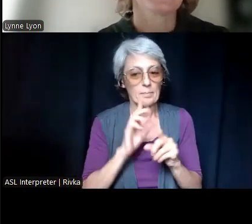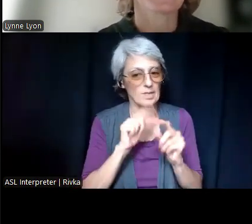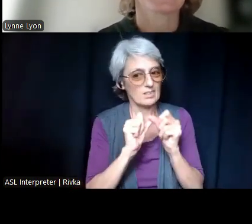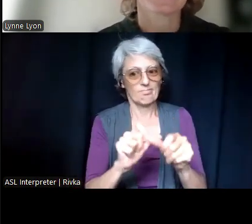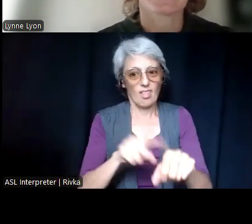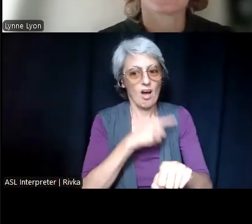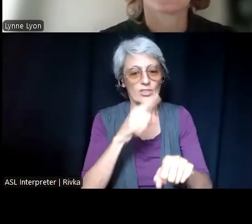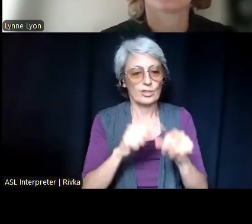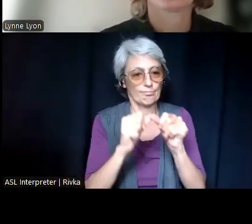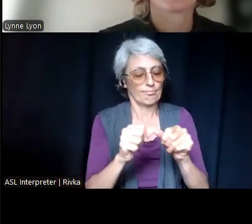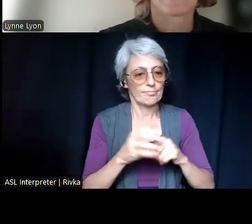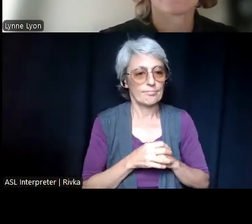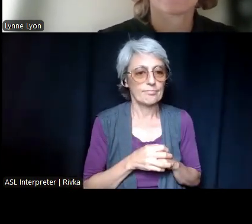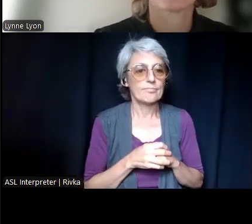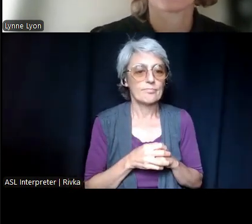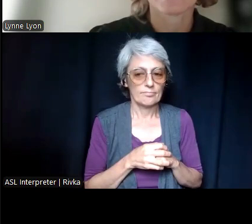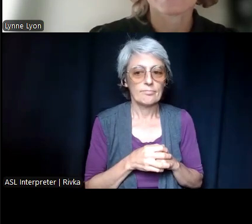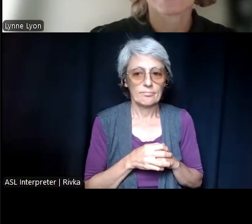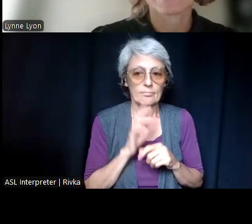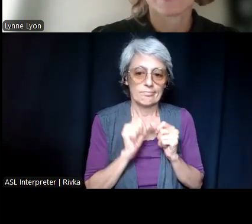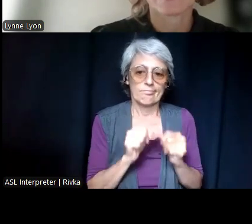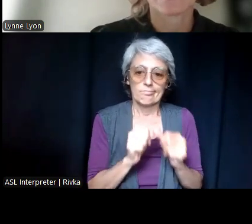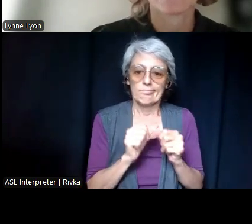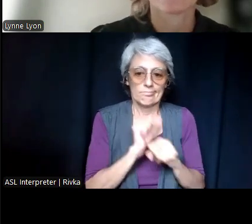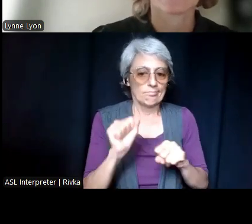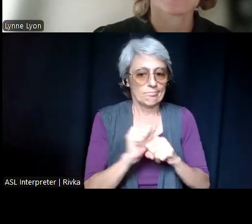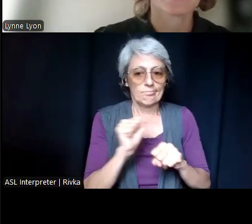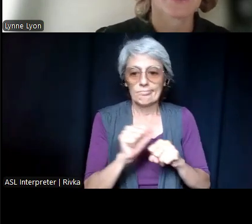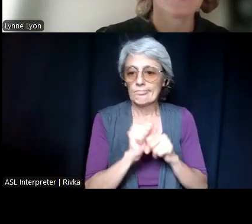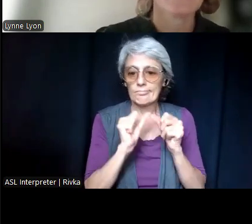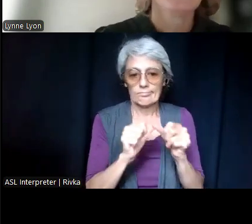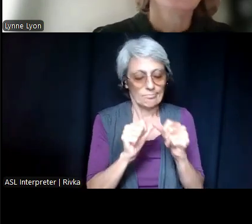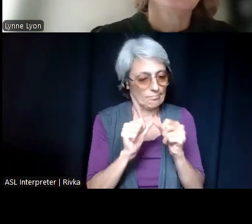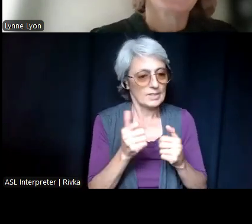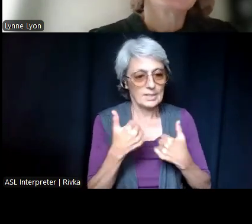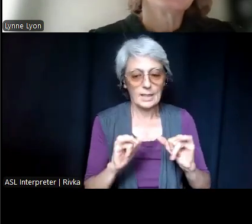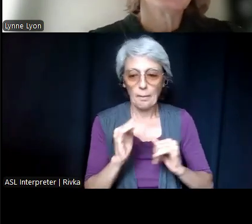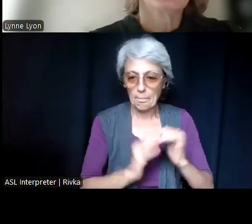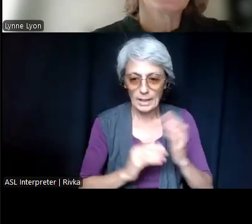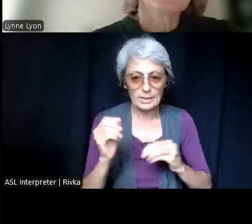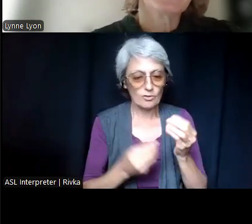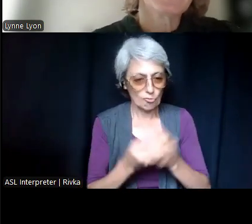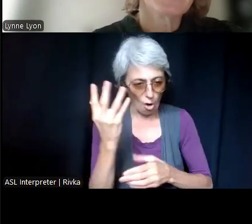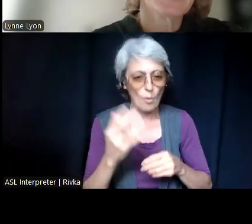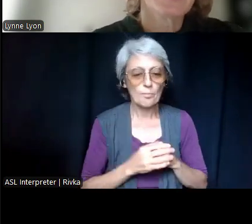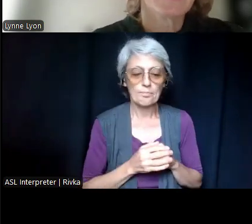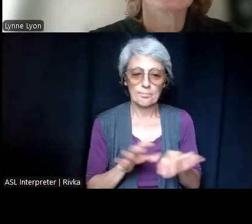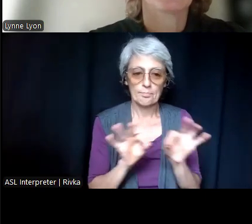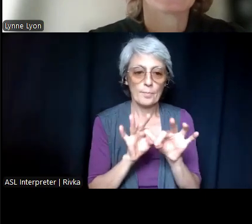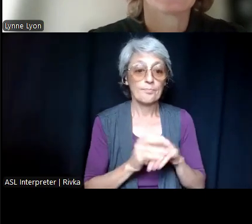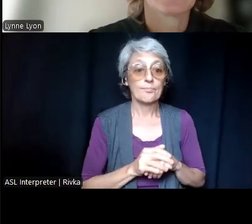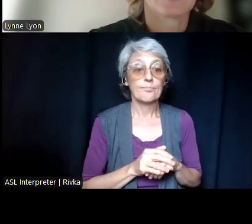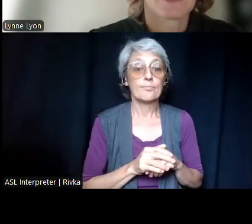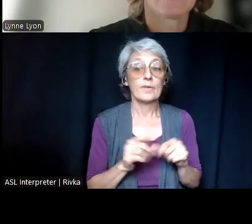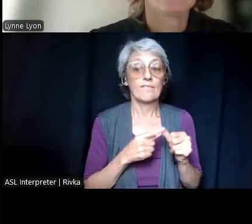that's, taken continued effort and work to continue to build and grow. But as of the first year of our program,